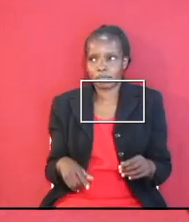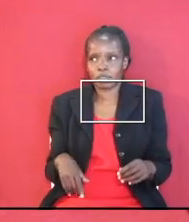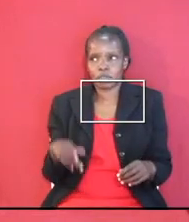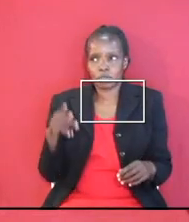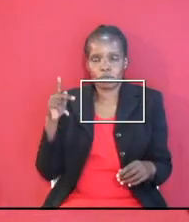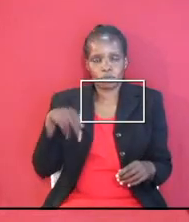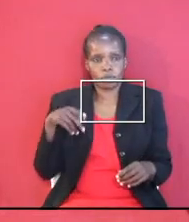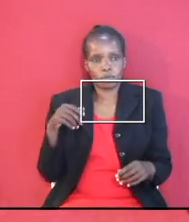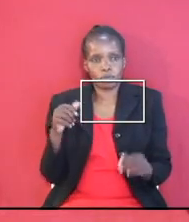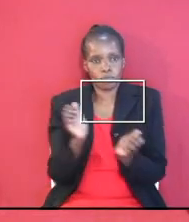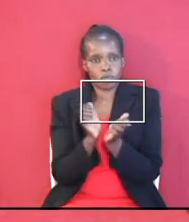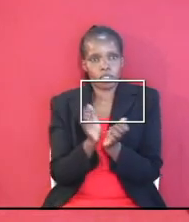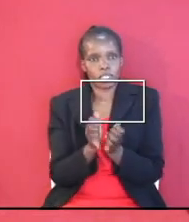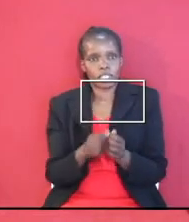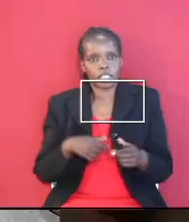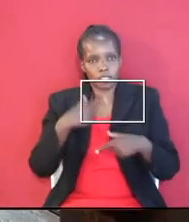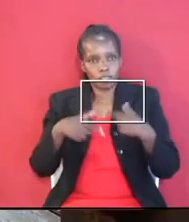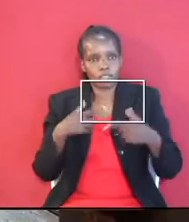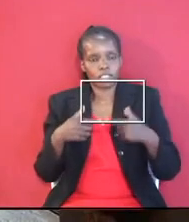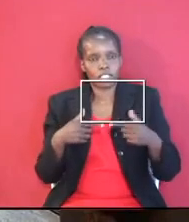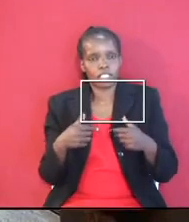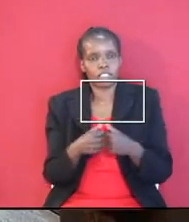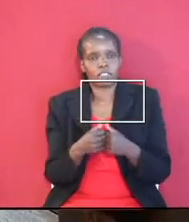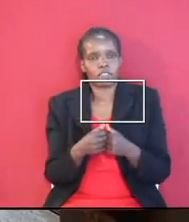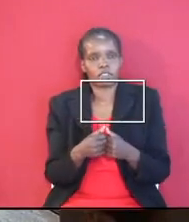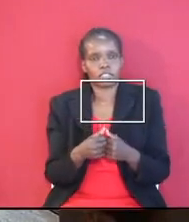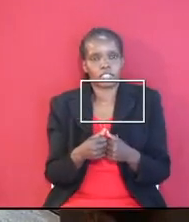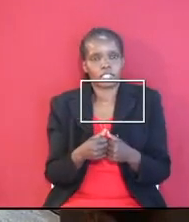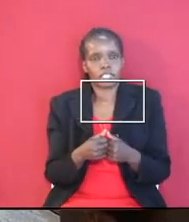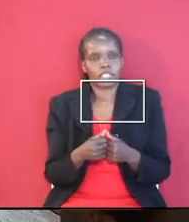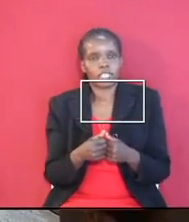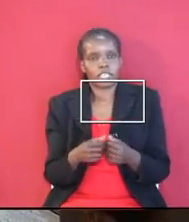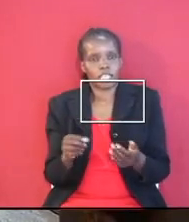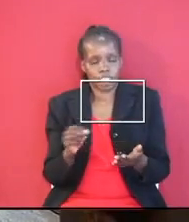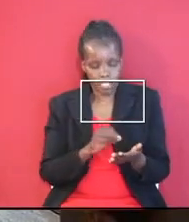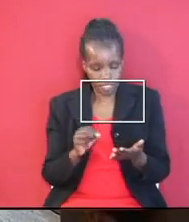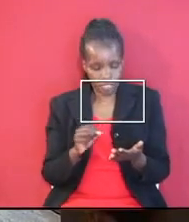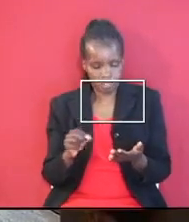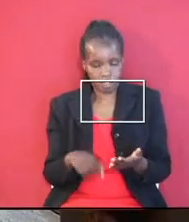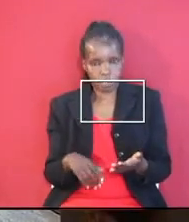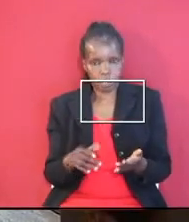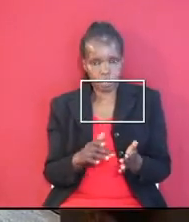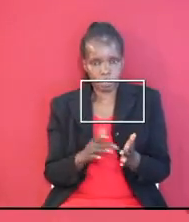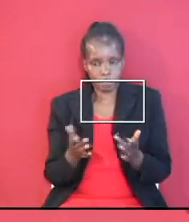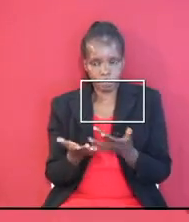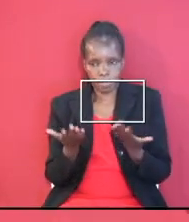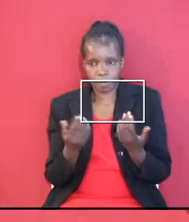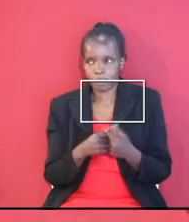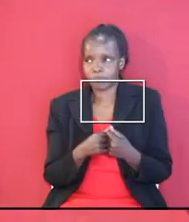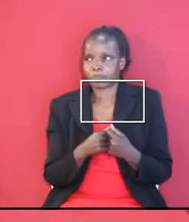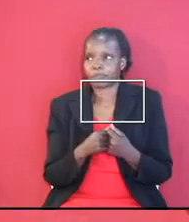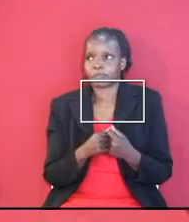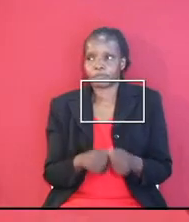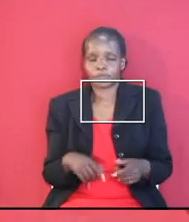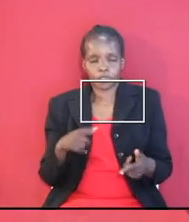out. Did he carry on? He carried on and he wrote so many books in the Bible we are still reading up to date. Amen. When Saul was